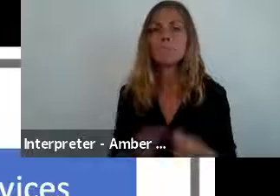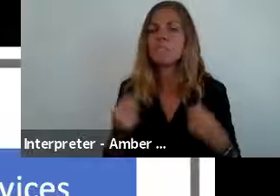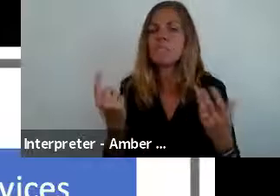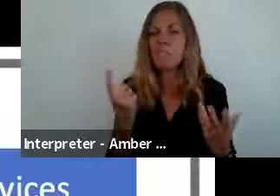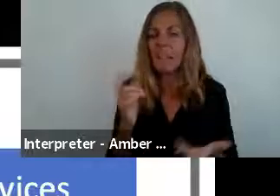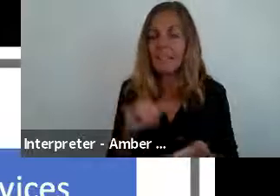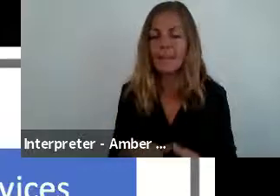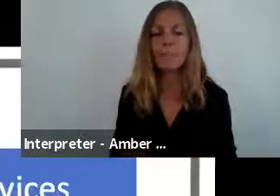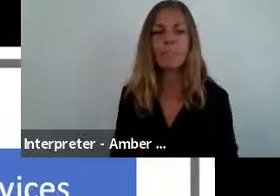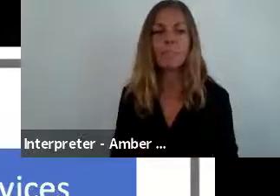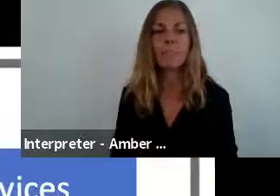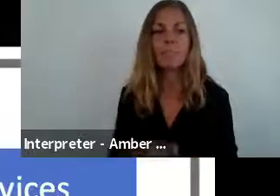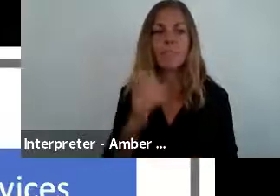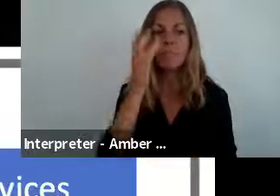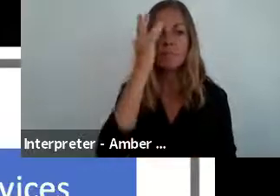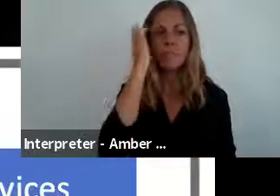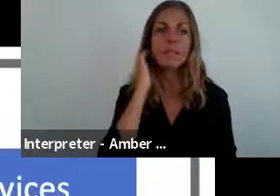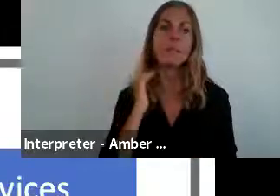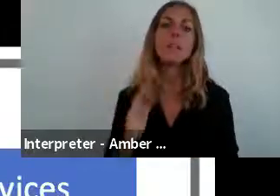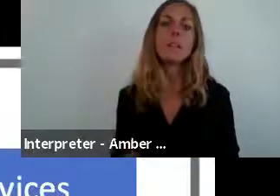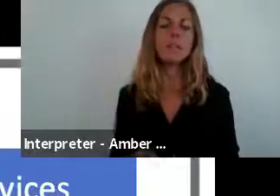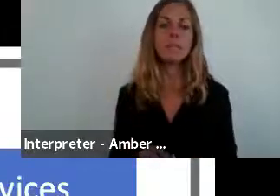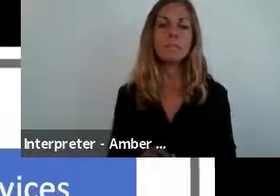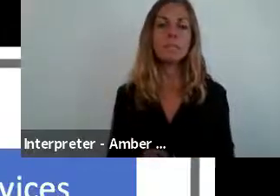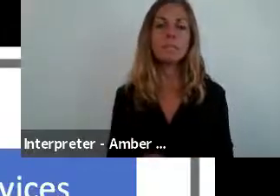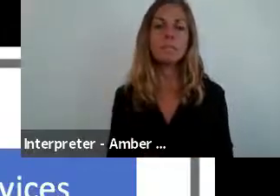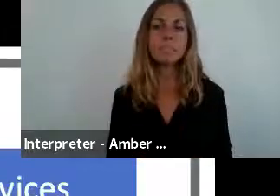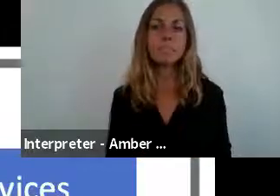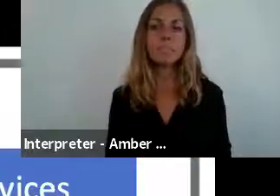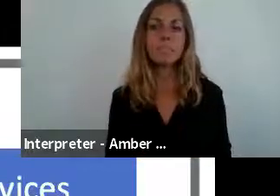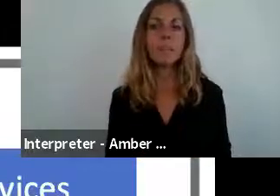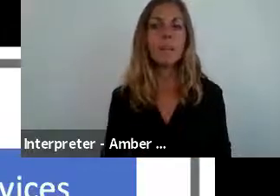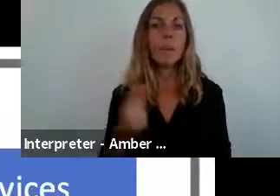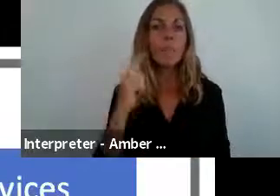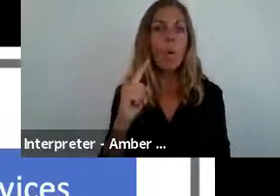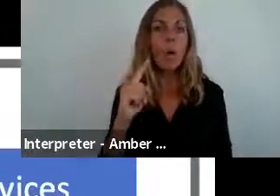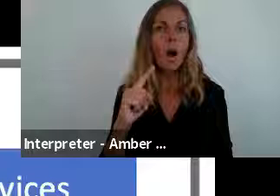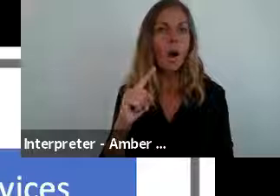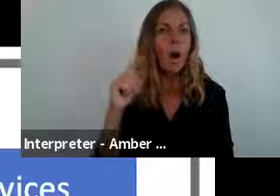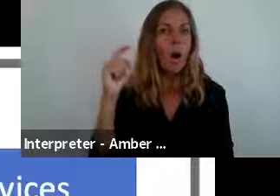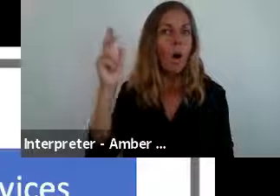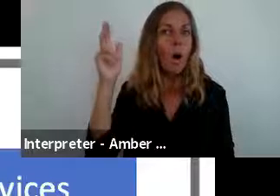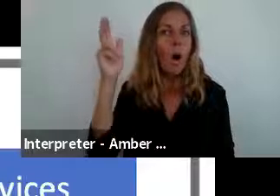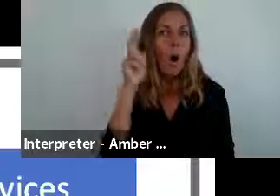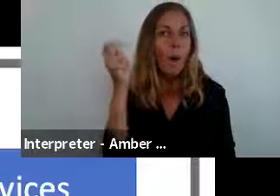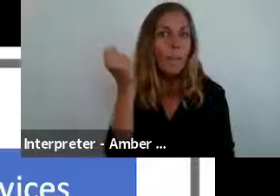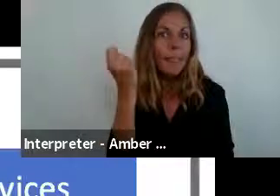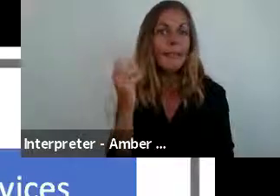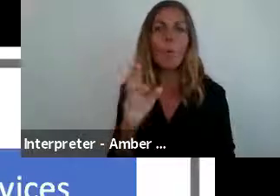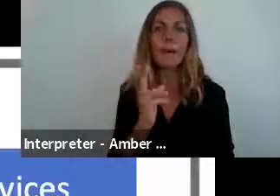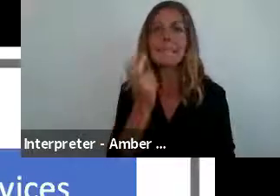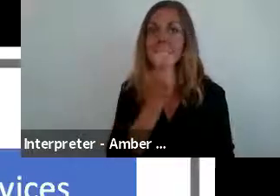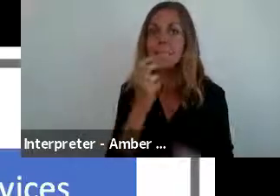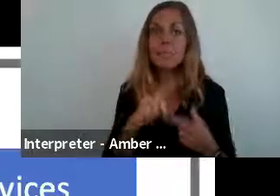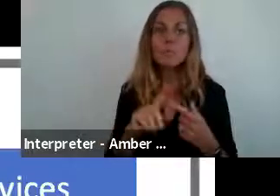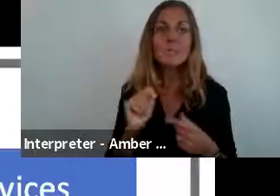that. So for things like audibility, for things like speech to text, or for